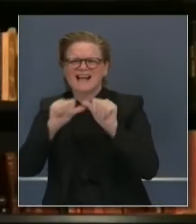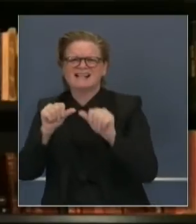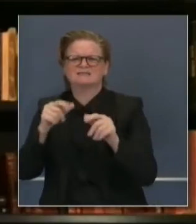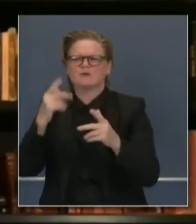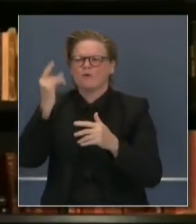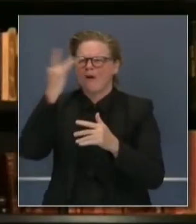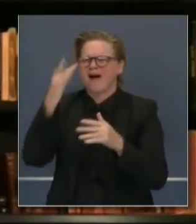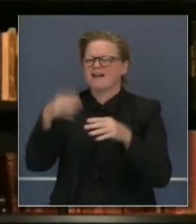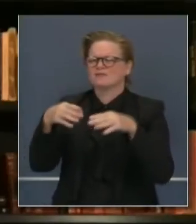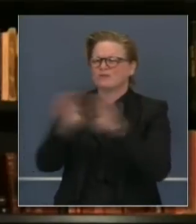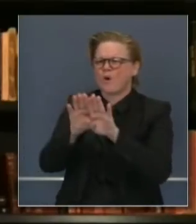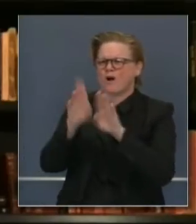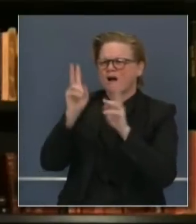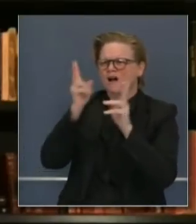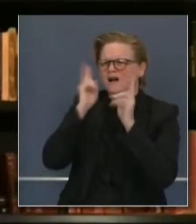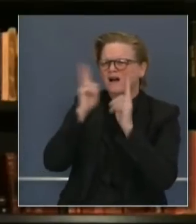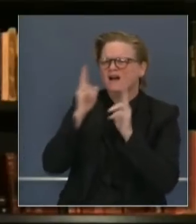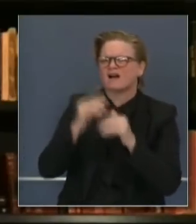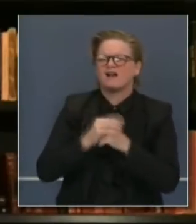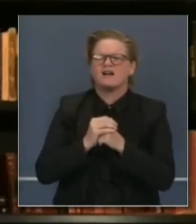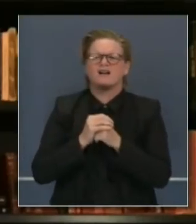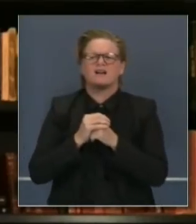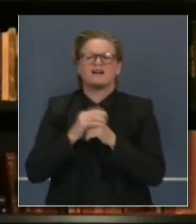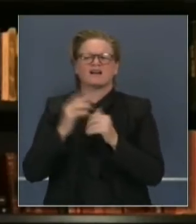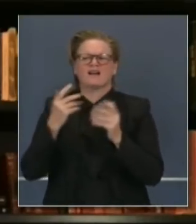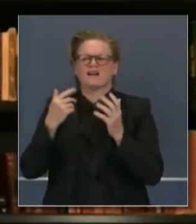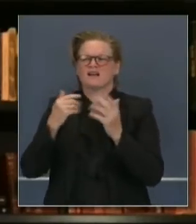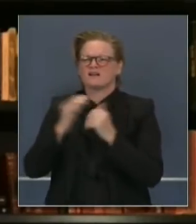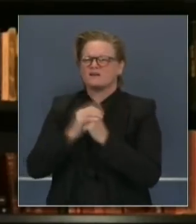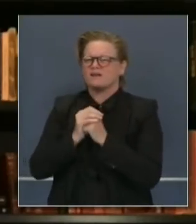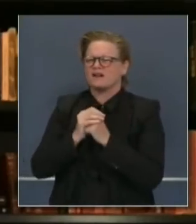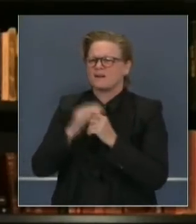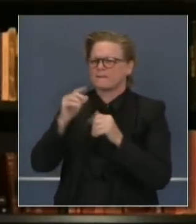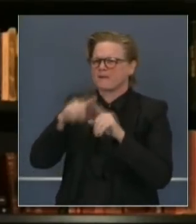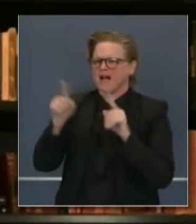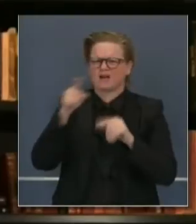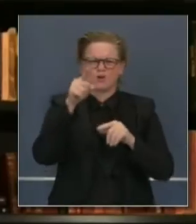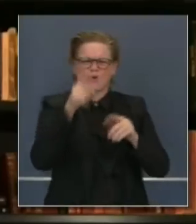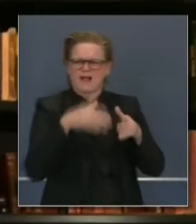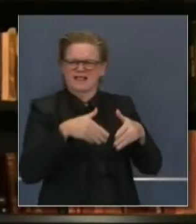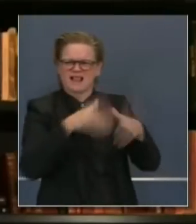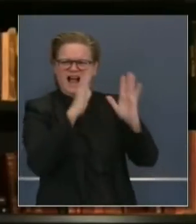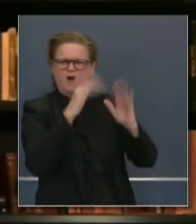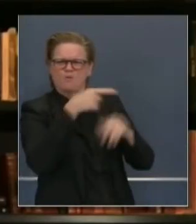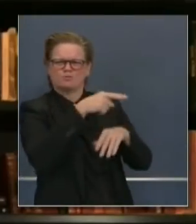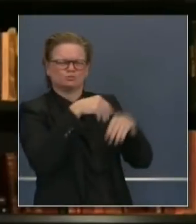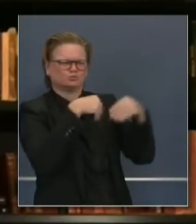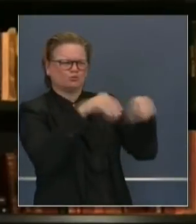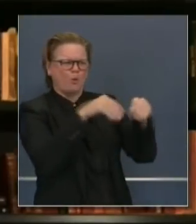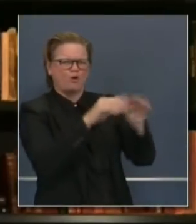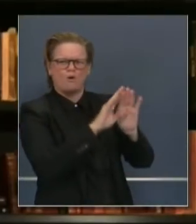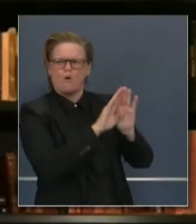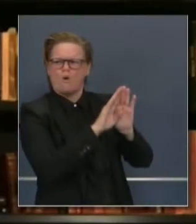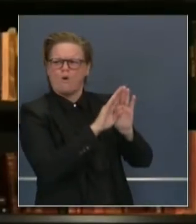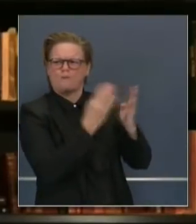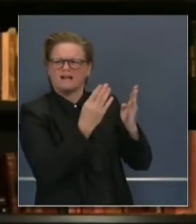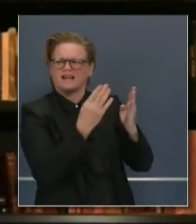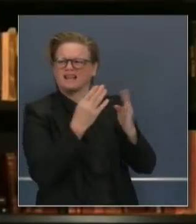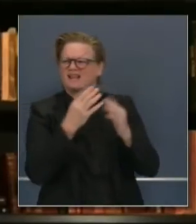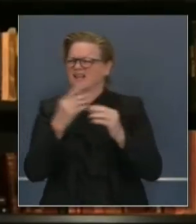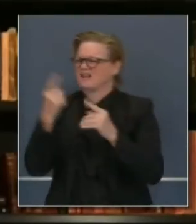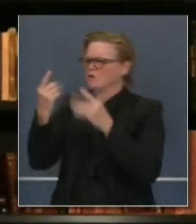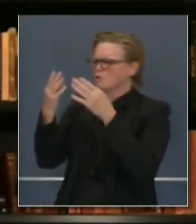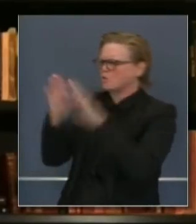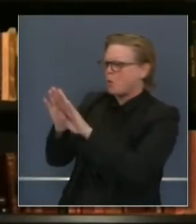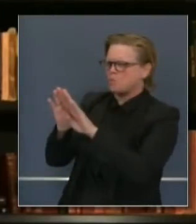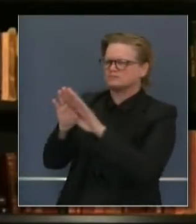great distancing procedures, but you would leave a lot of these other stores open, where we're closing, where we're not. I know you have said that some of it's based